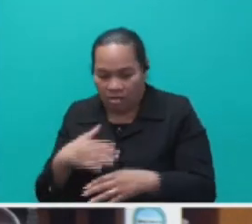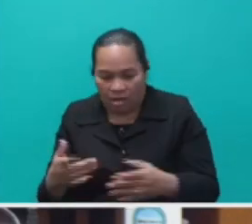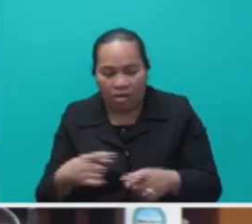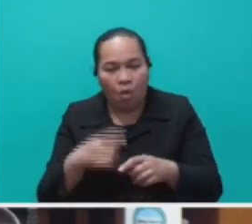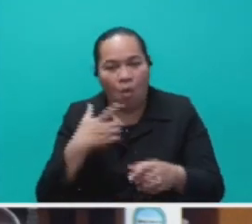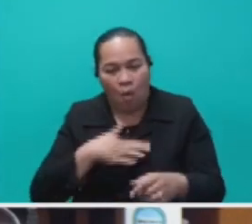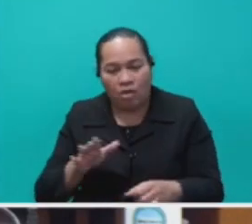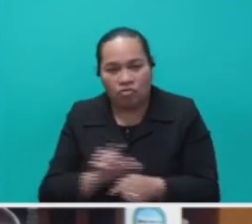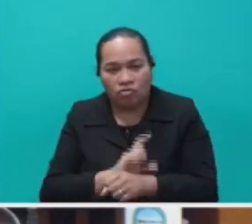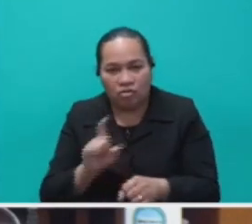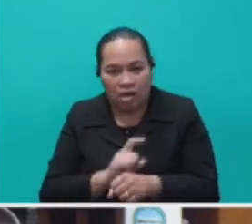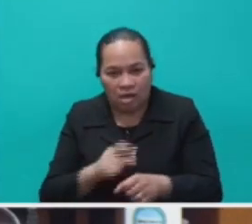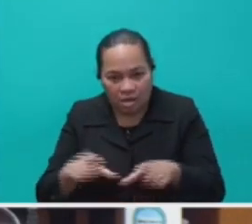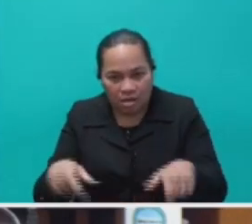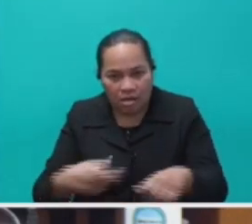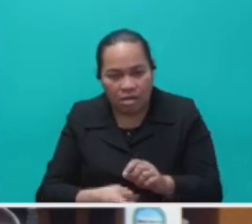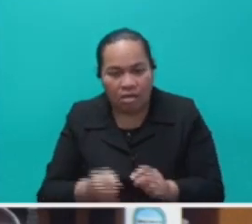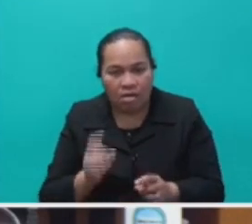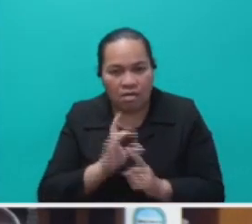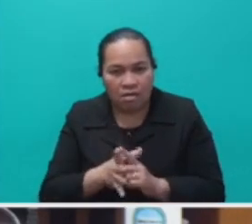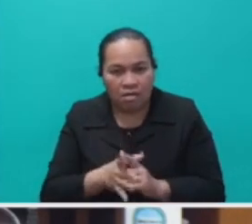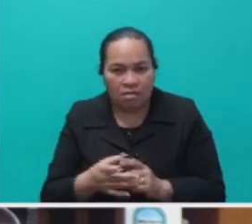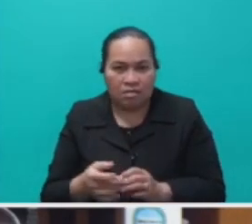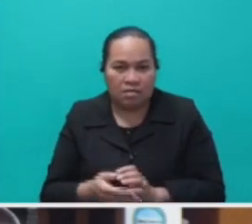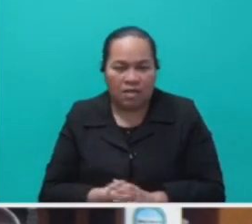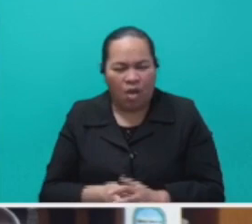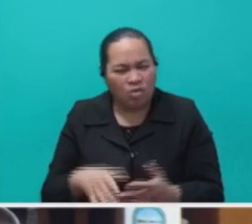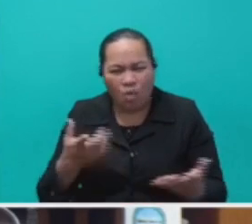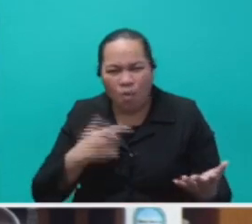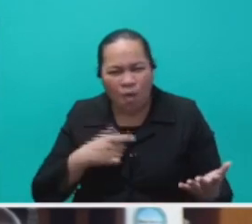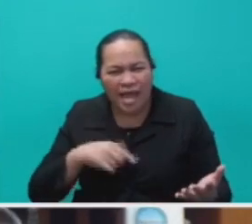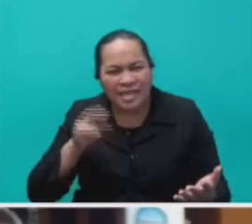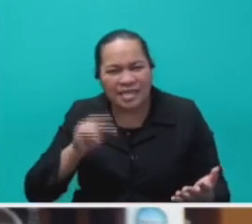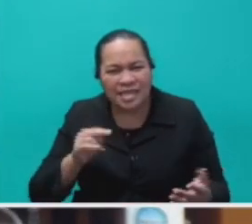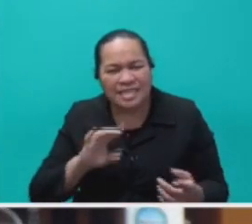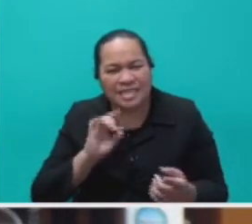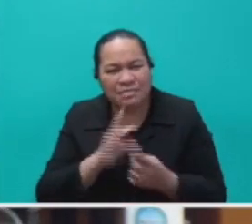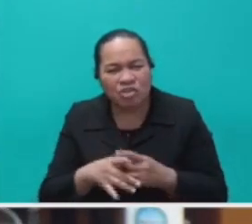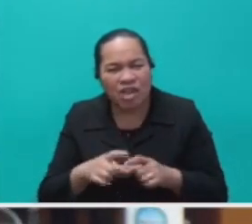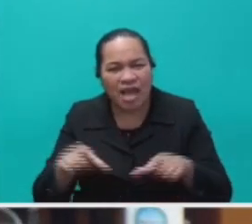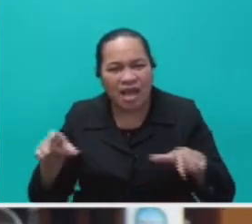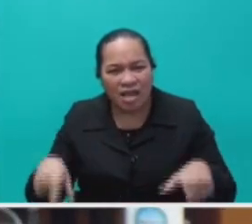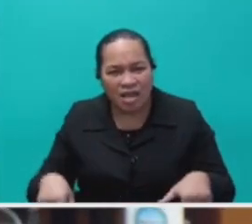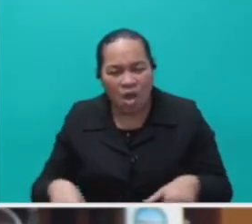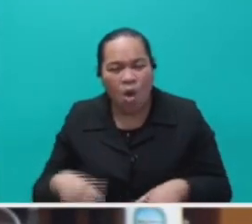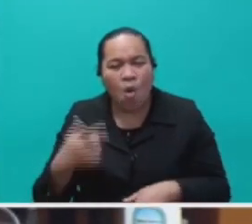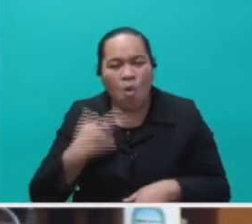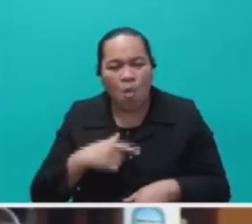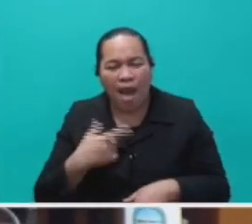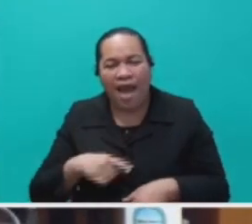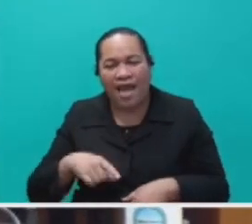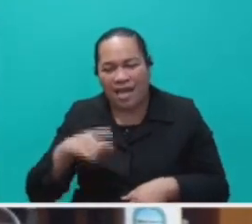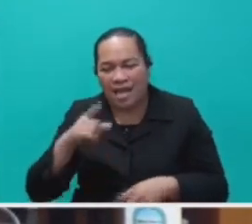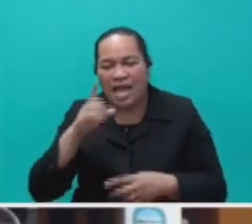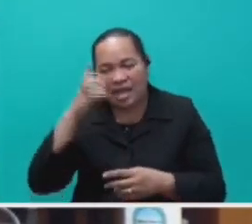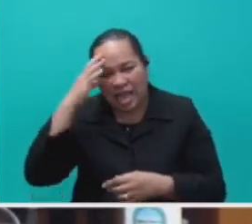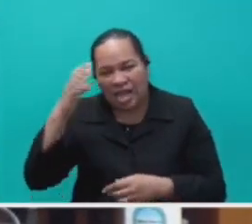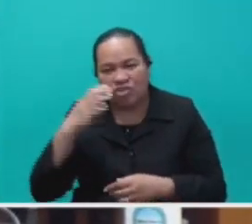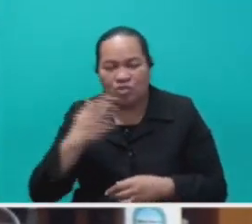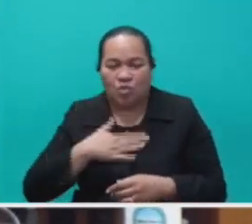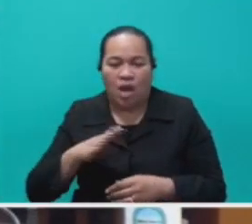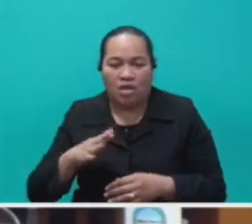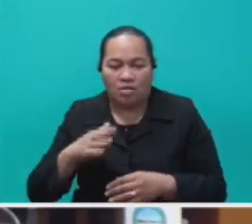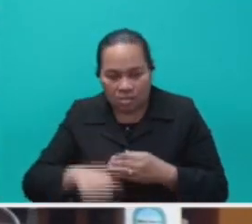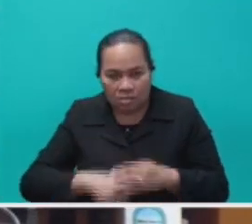Mr. Speaker, thank you. Why do we need specialized courts? What usually triggers a country to set